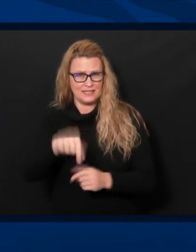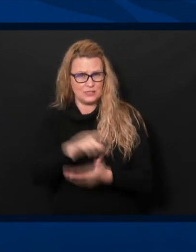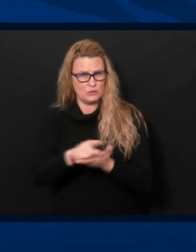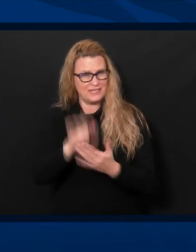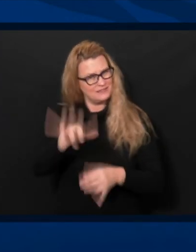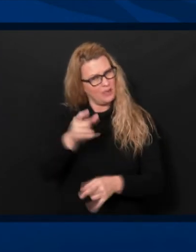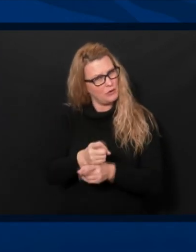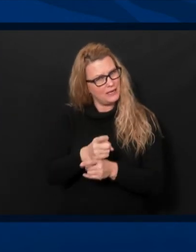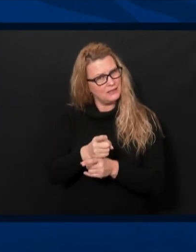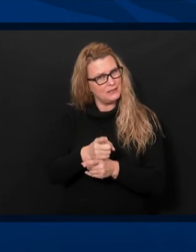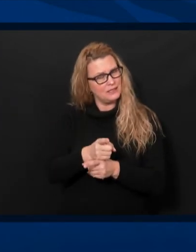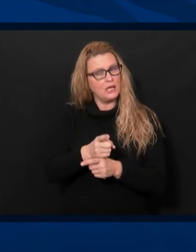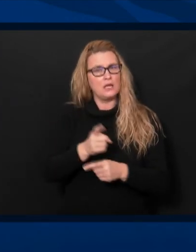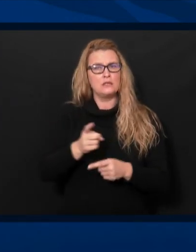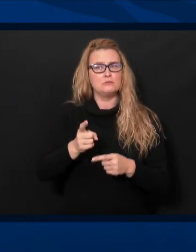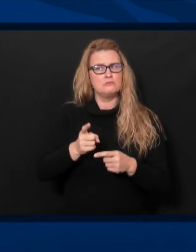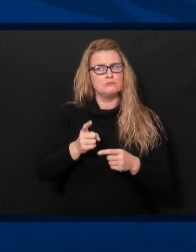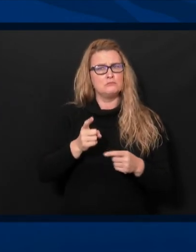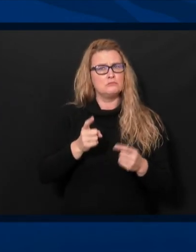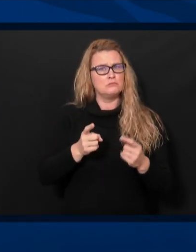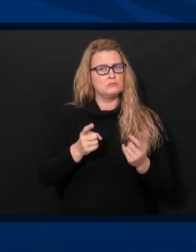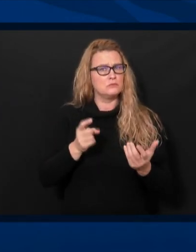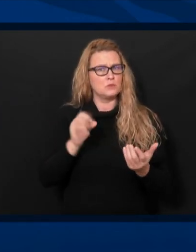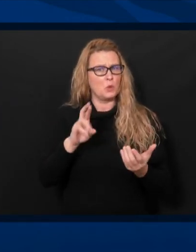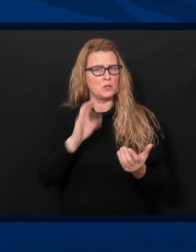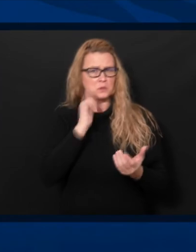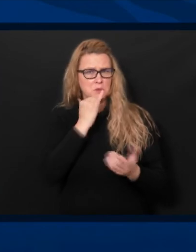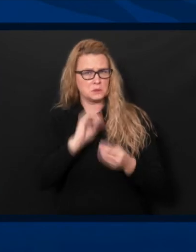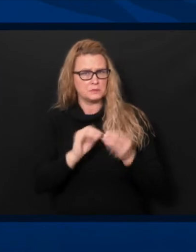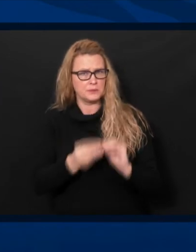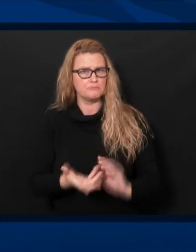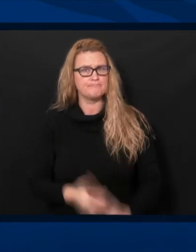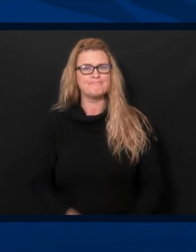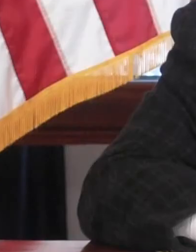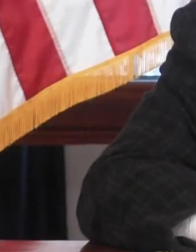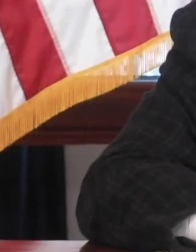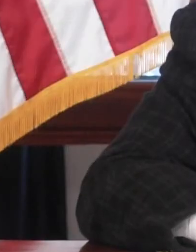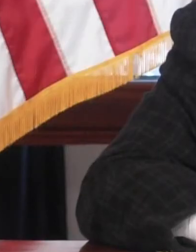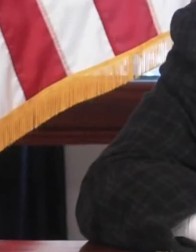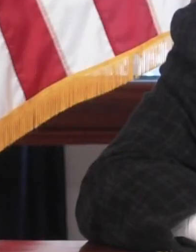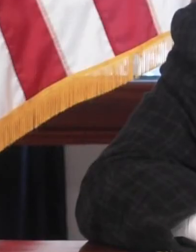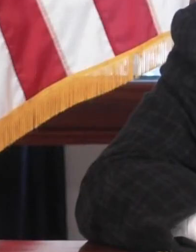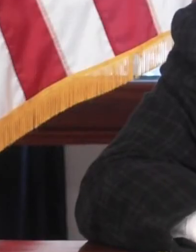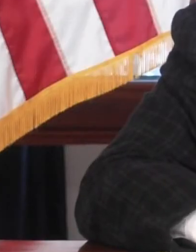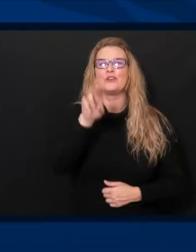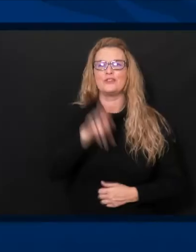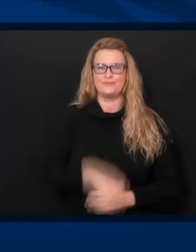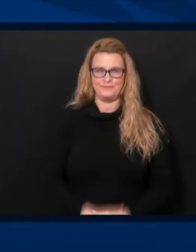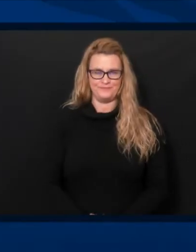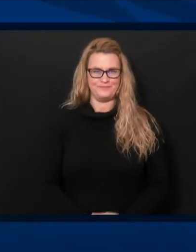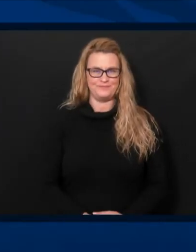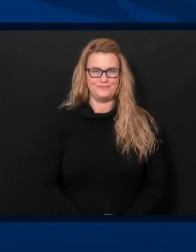correct? And is that due to weather delays? Thanks. General Hoyer, sir.